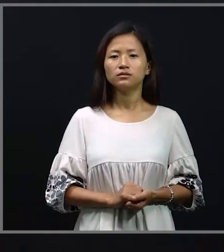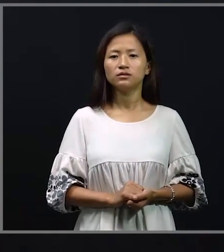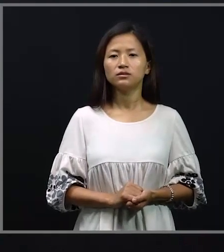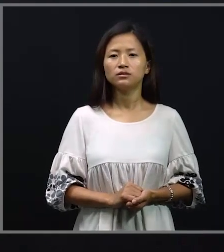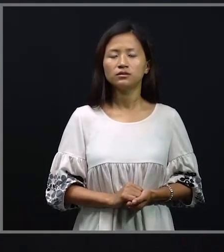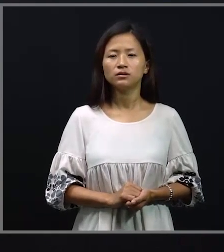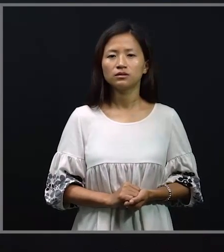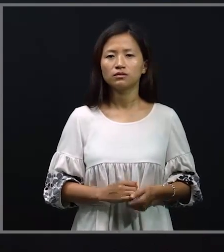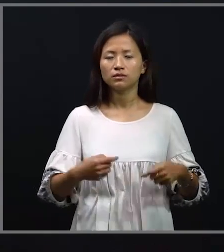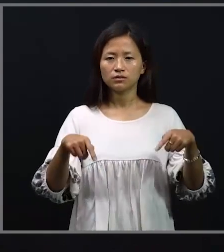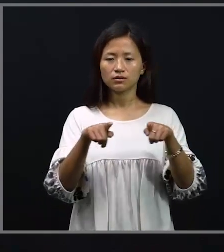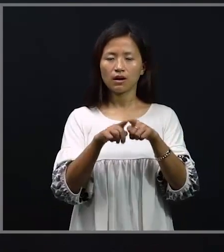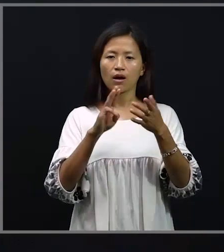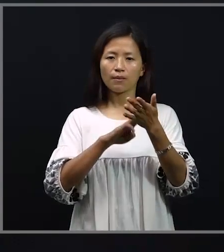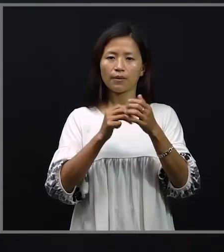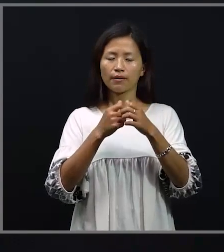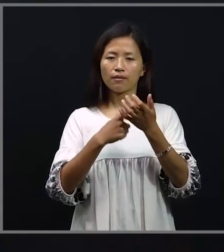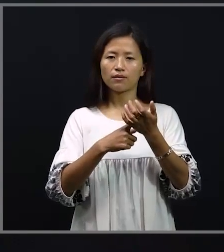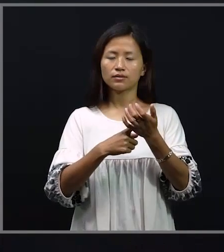The liberal and the Marxist.